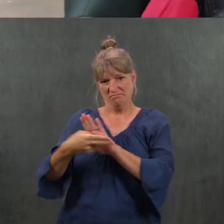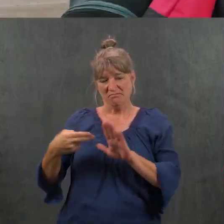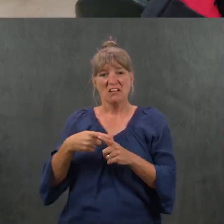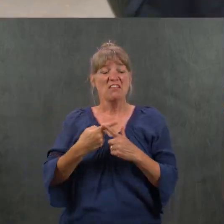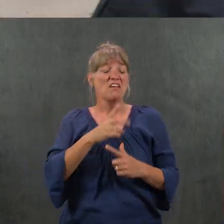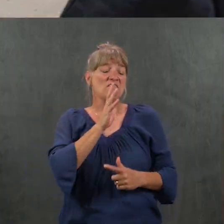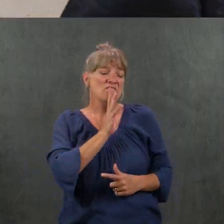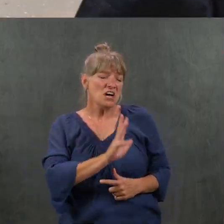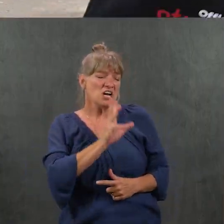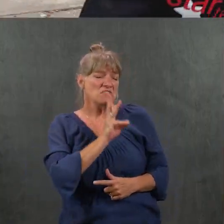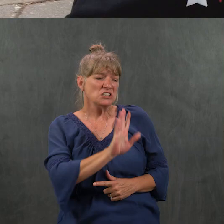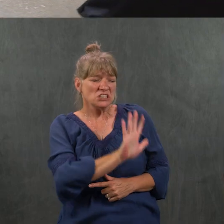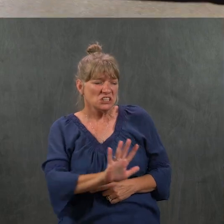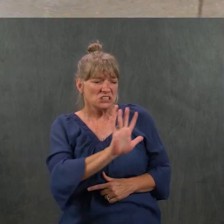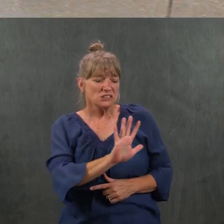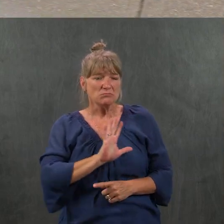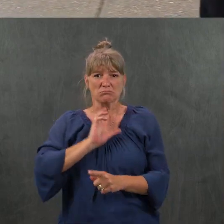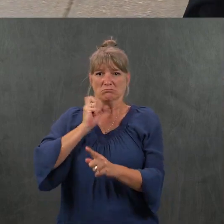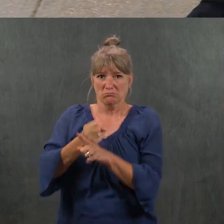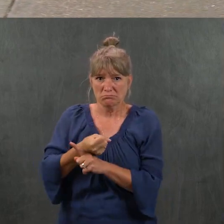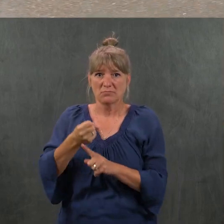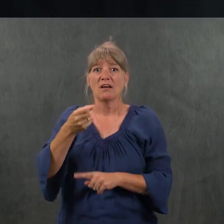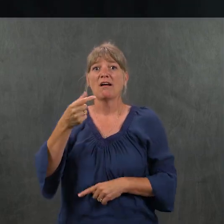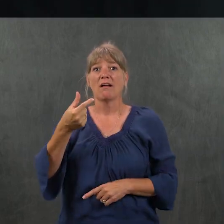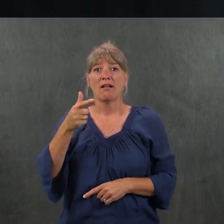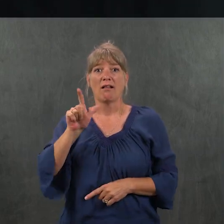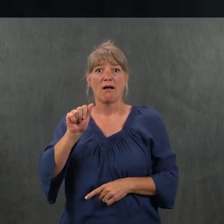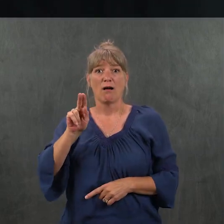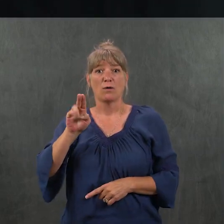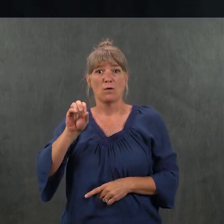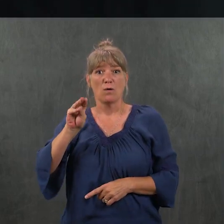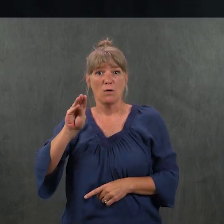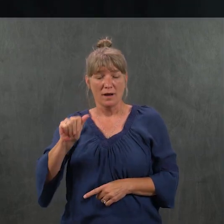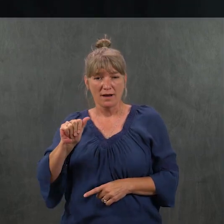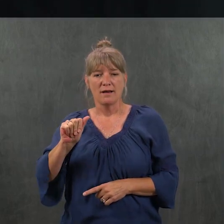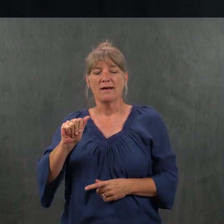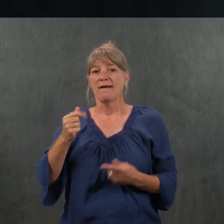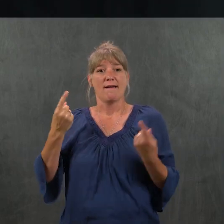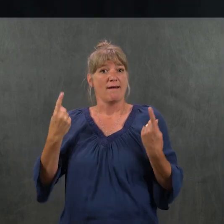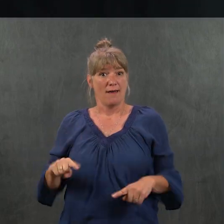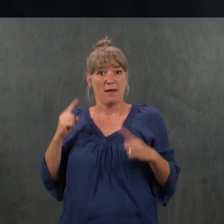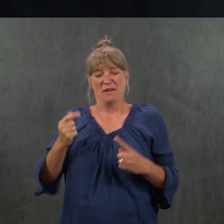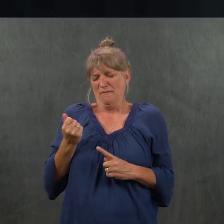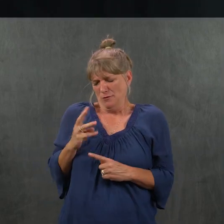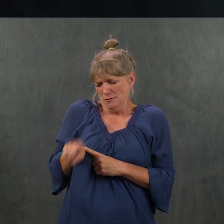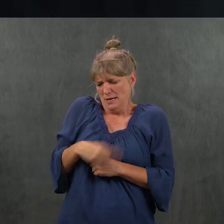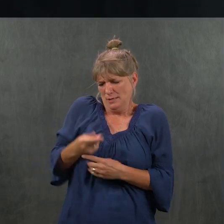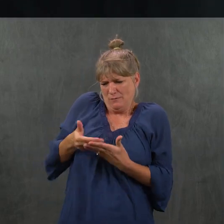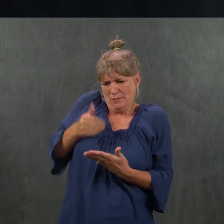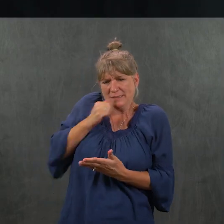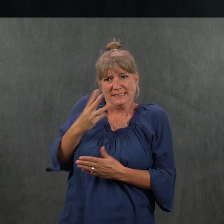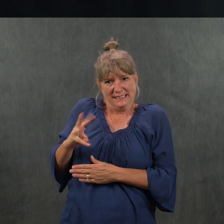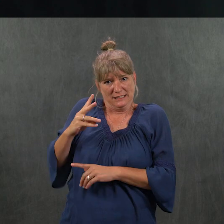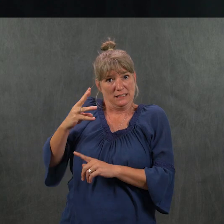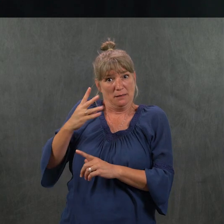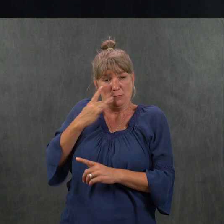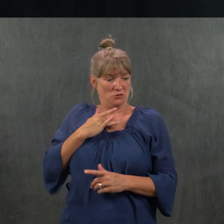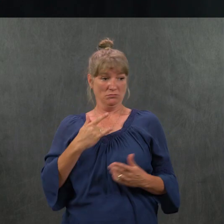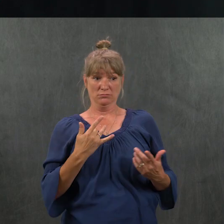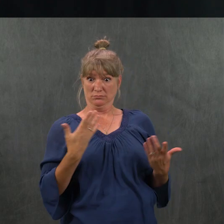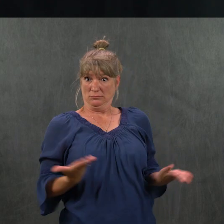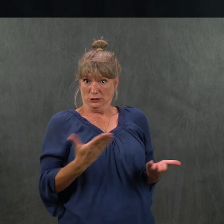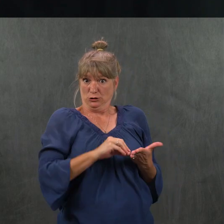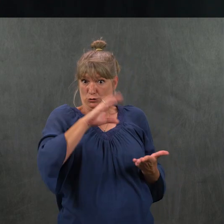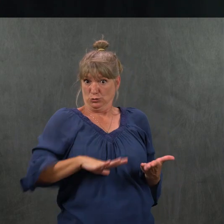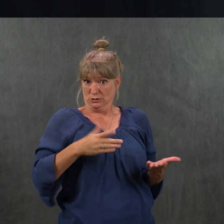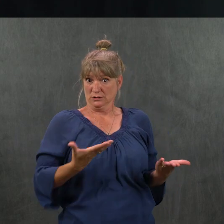age 5 or 6, I had an onset of glaucoma. And a few days before my 16th birthday, while I was a student here